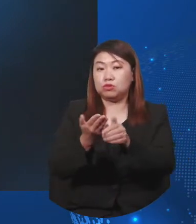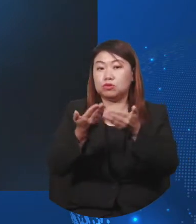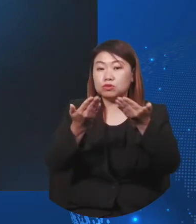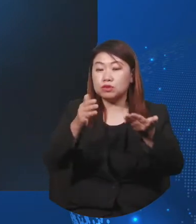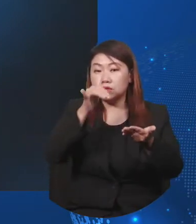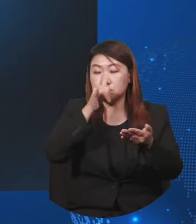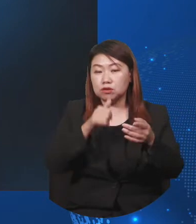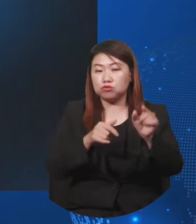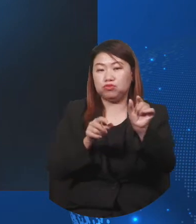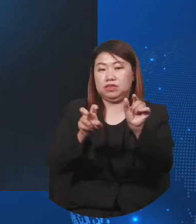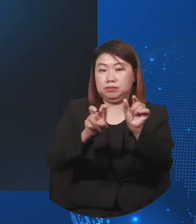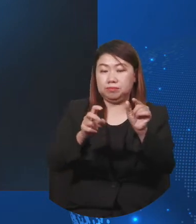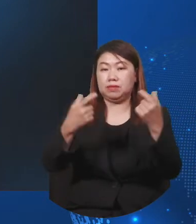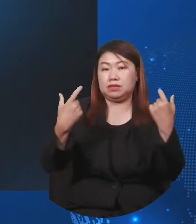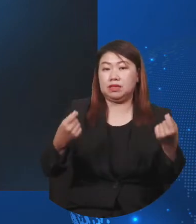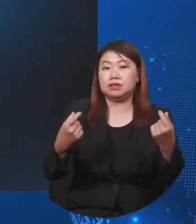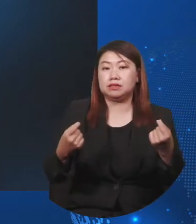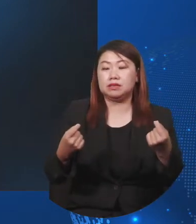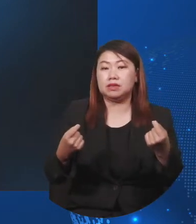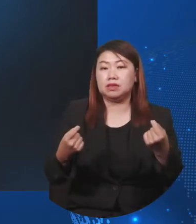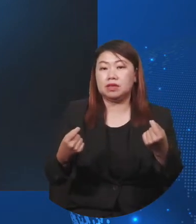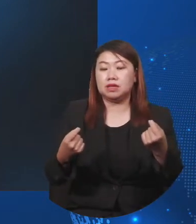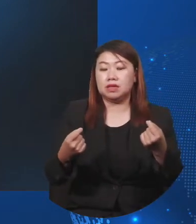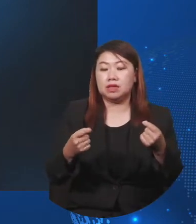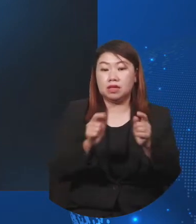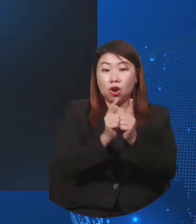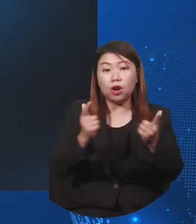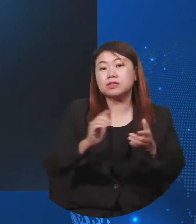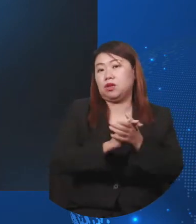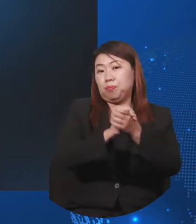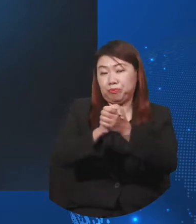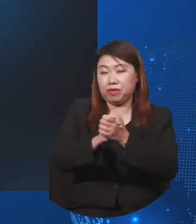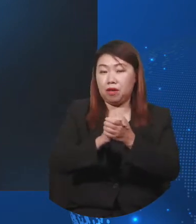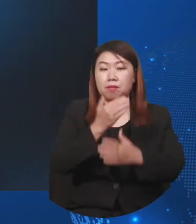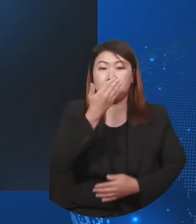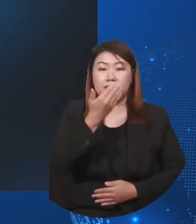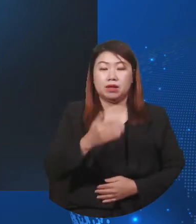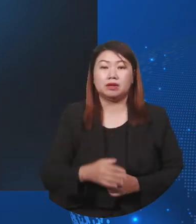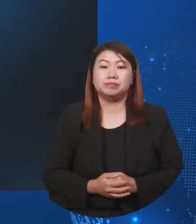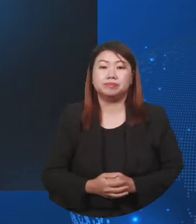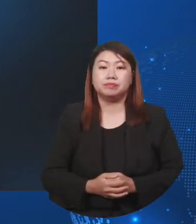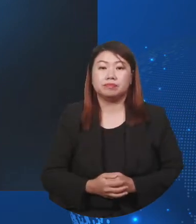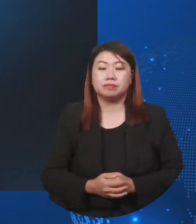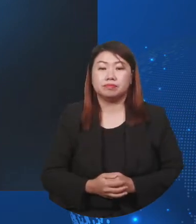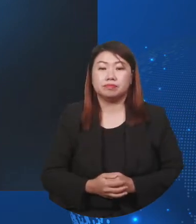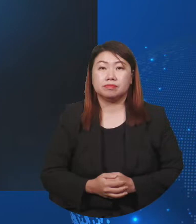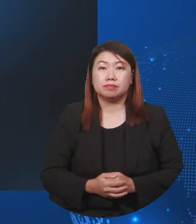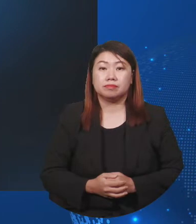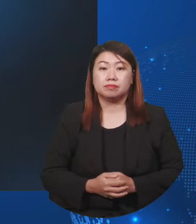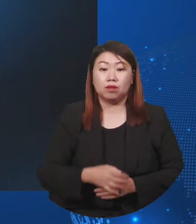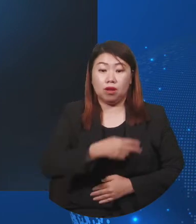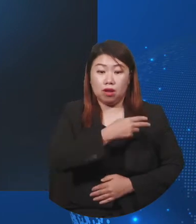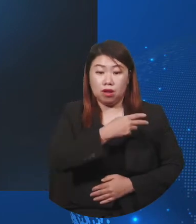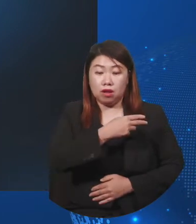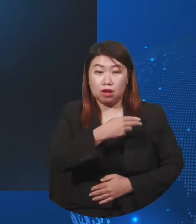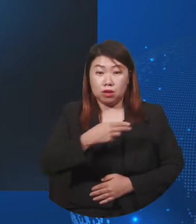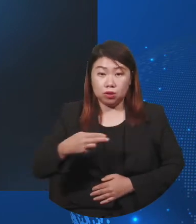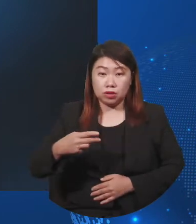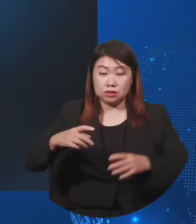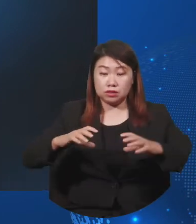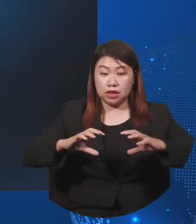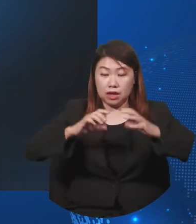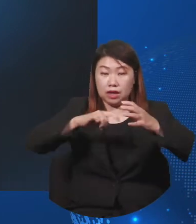mention that. I think the G20 presidency of Indonesia also aims to push for more democratic and